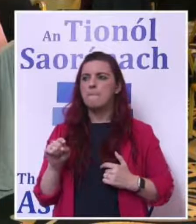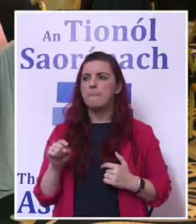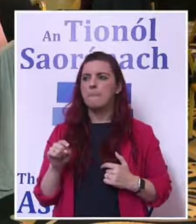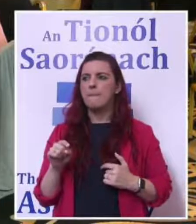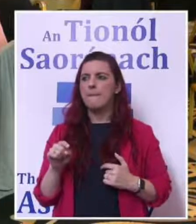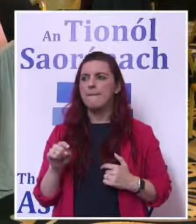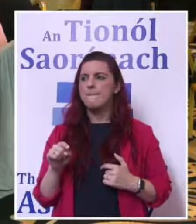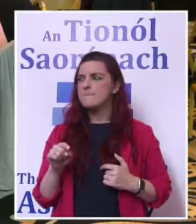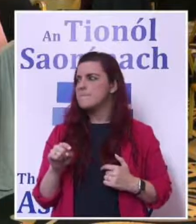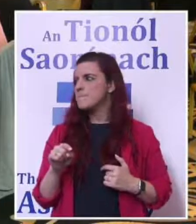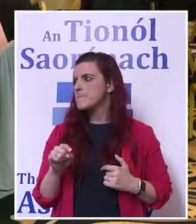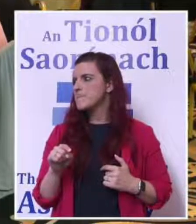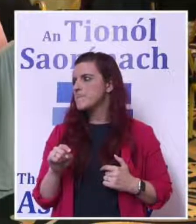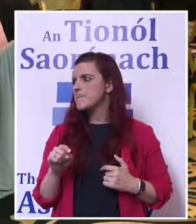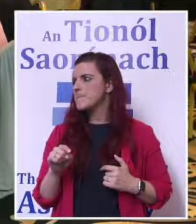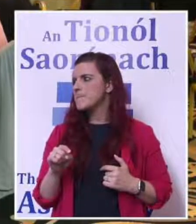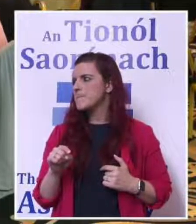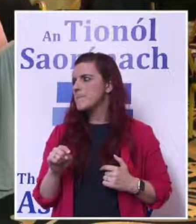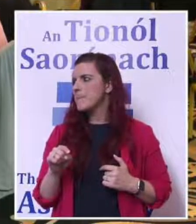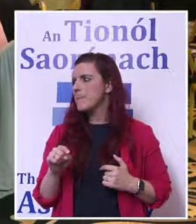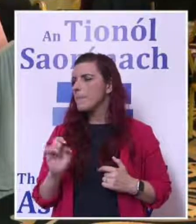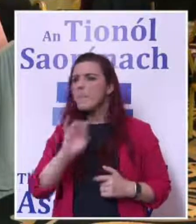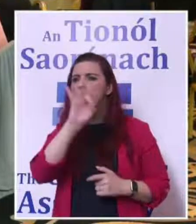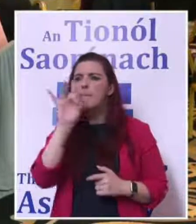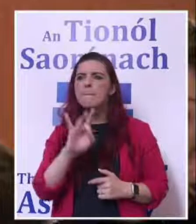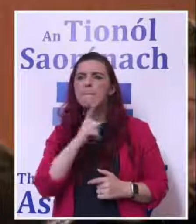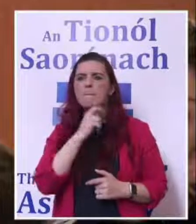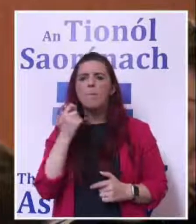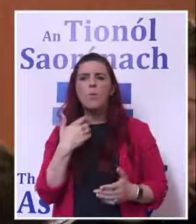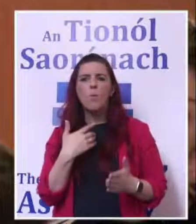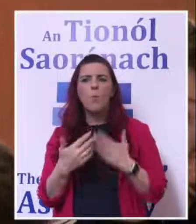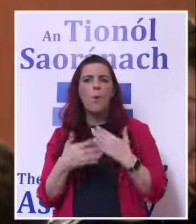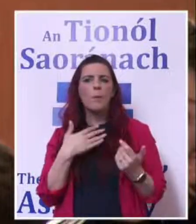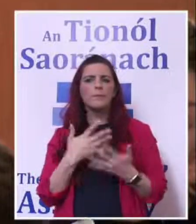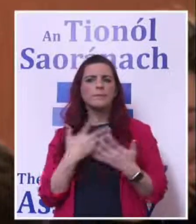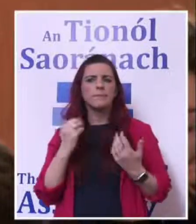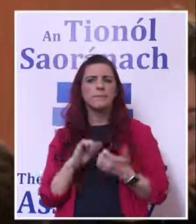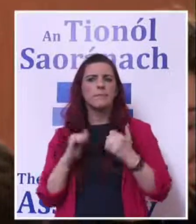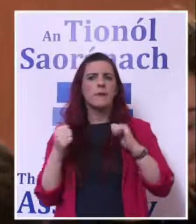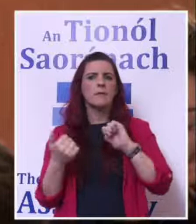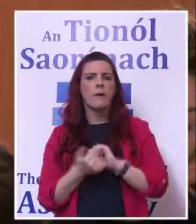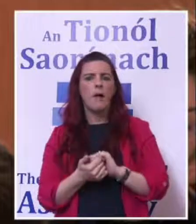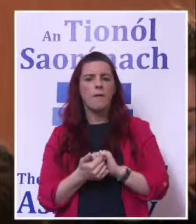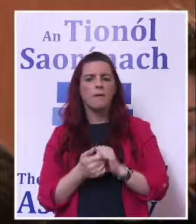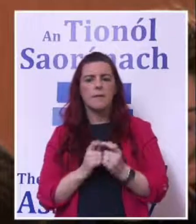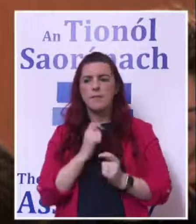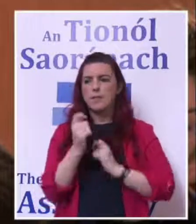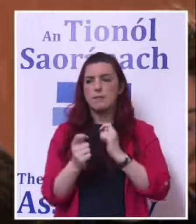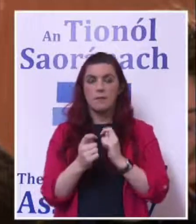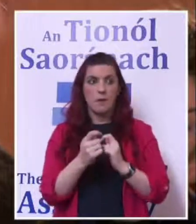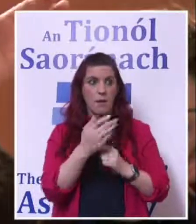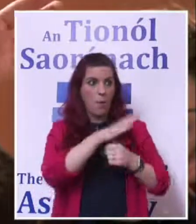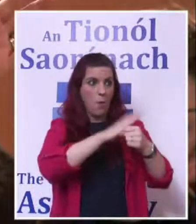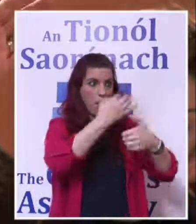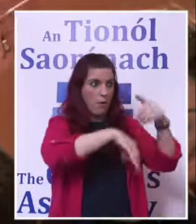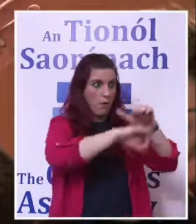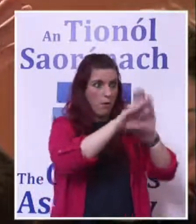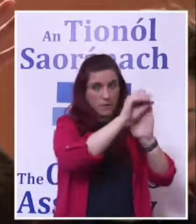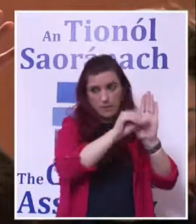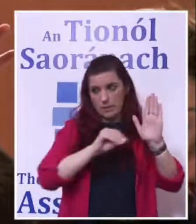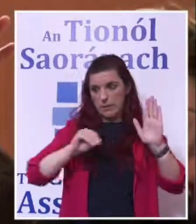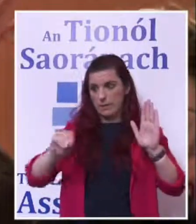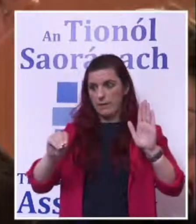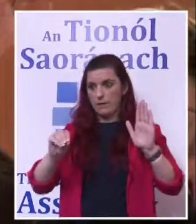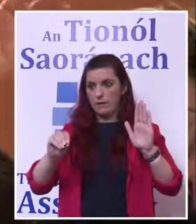afterwards. And it's, what was the main turning point of the devolvement of powers from local government to central